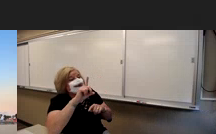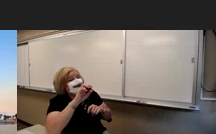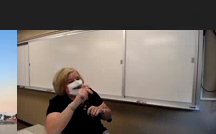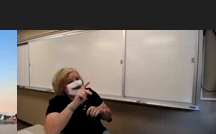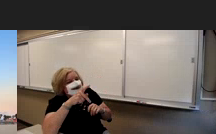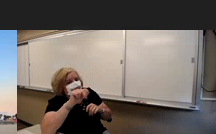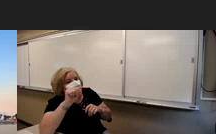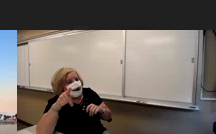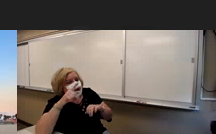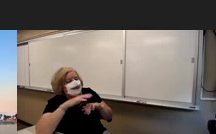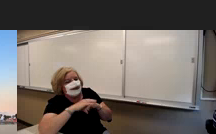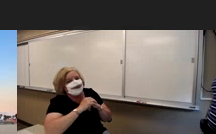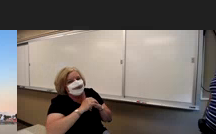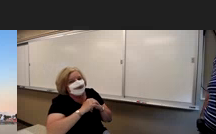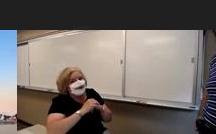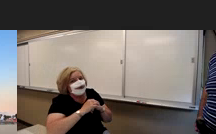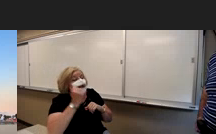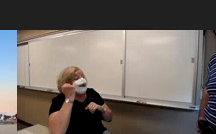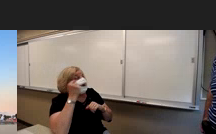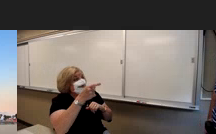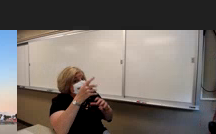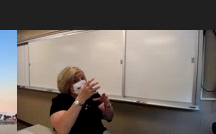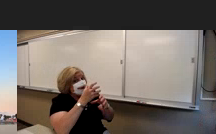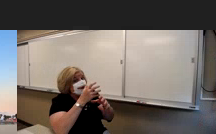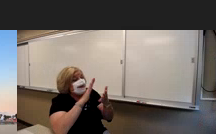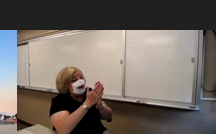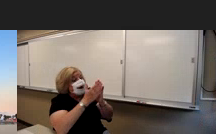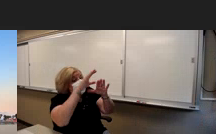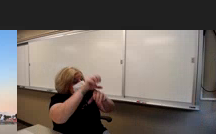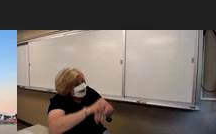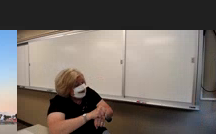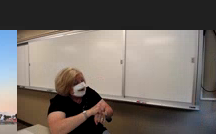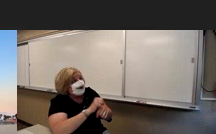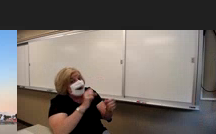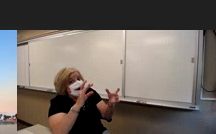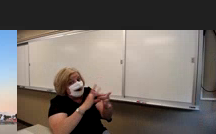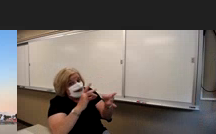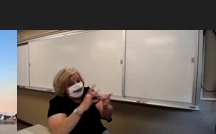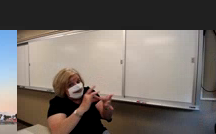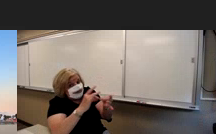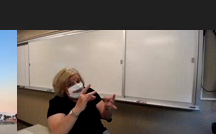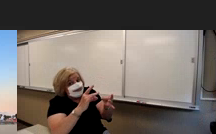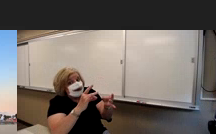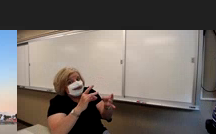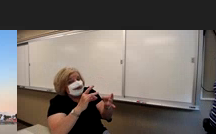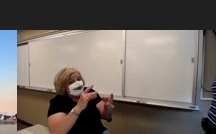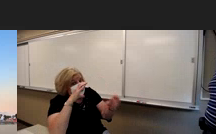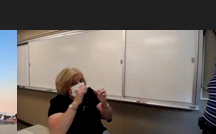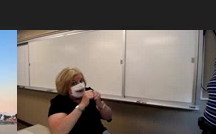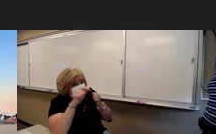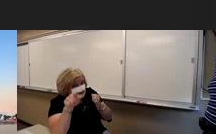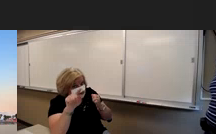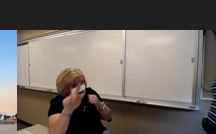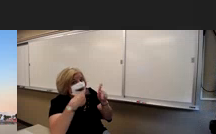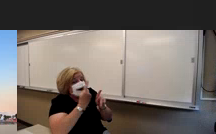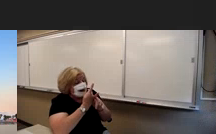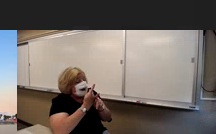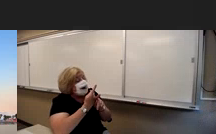Okay. The basically, if you start getting used to messaging and communicating in this type of